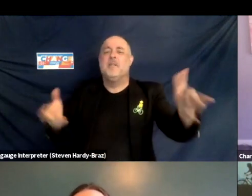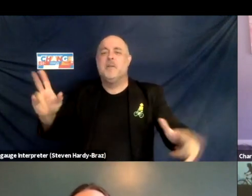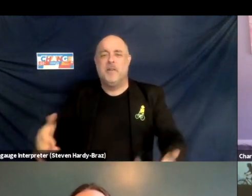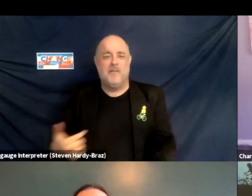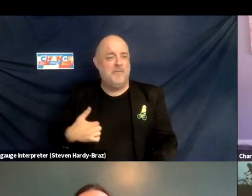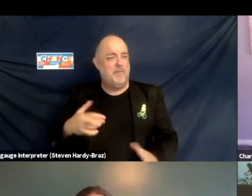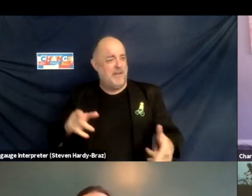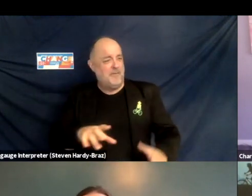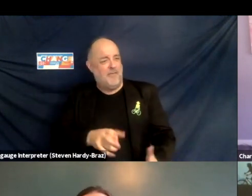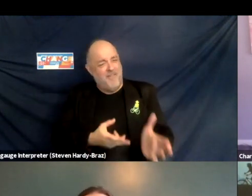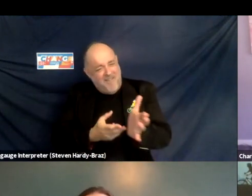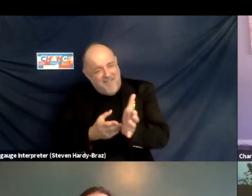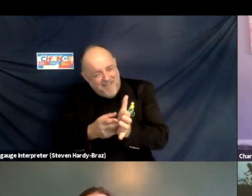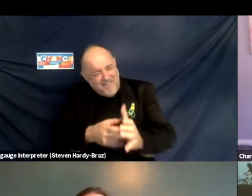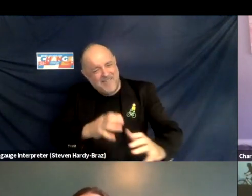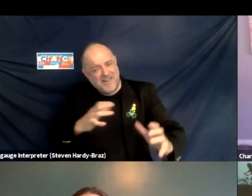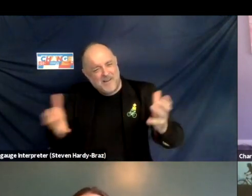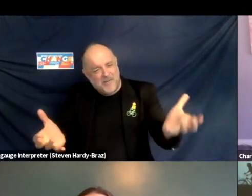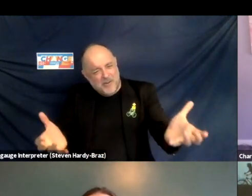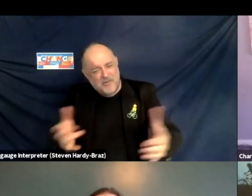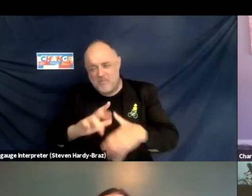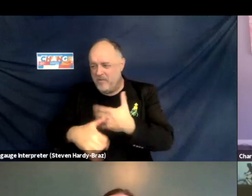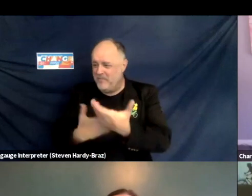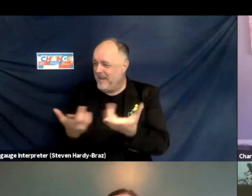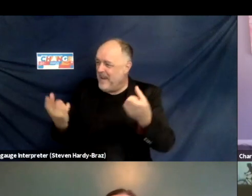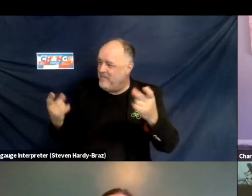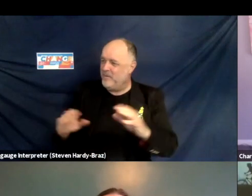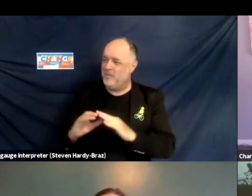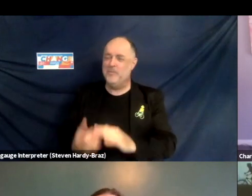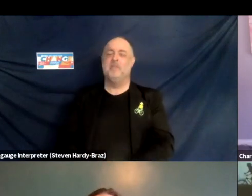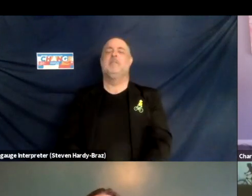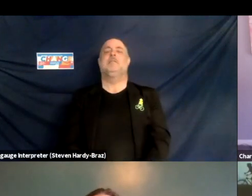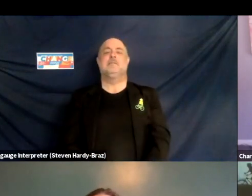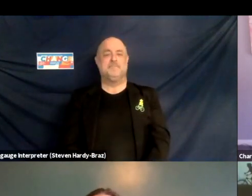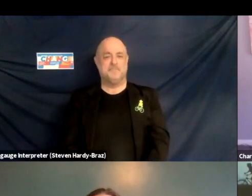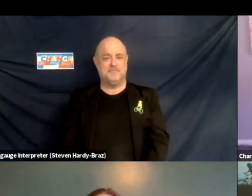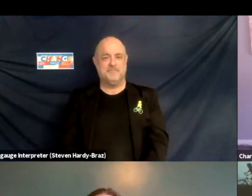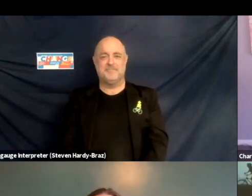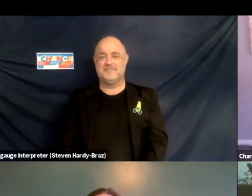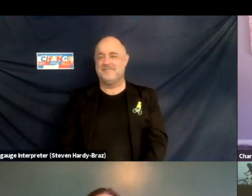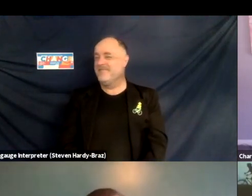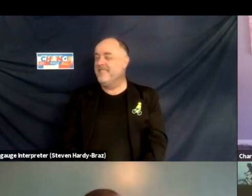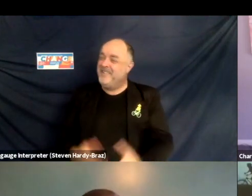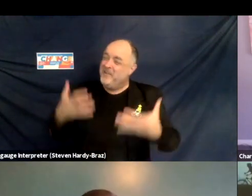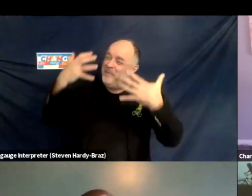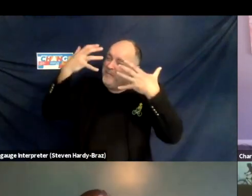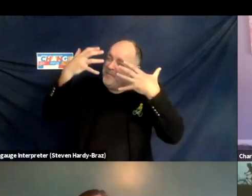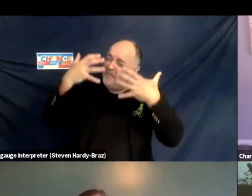real conversations about what is taking place in our community. Unfortunately, it took many